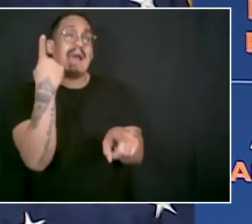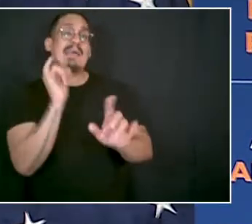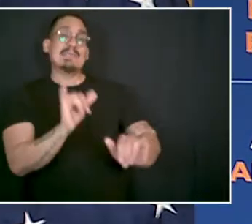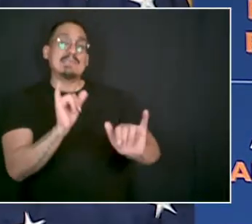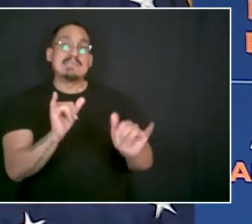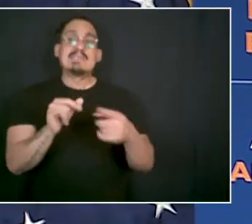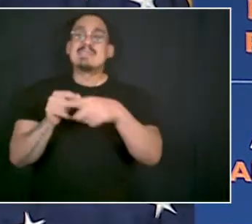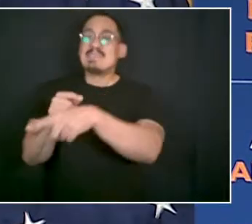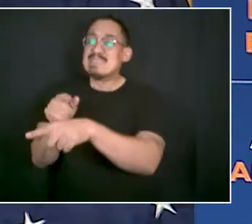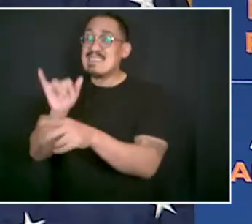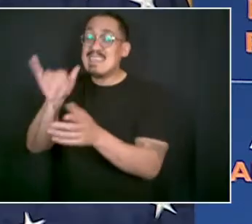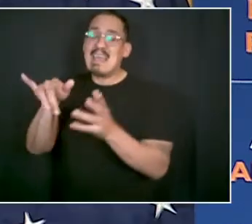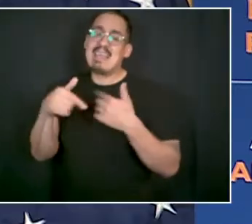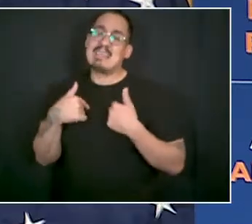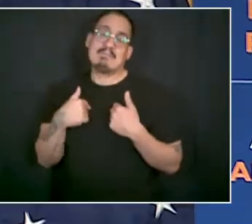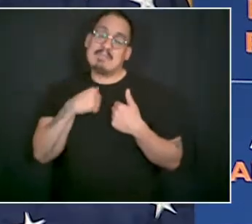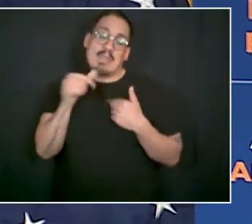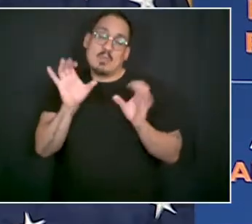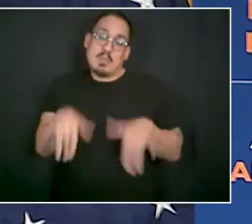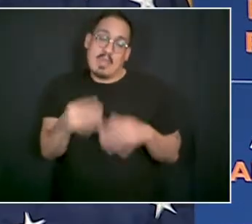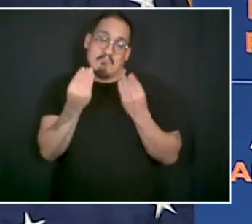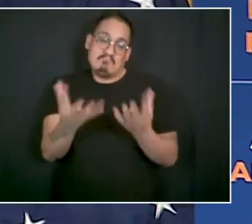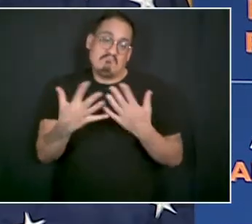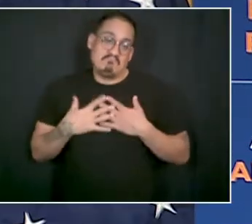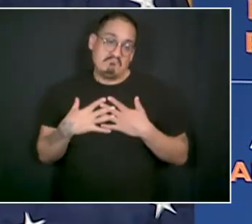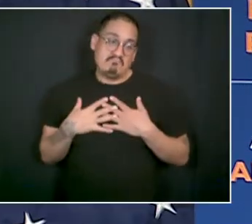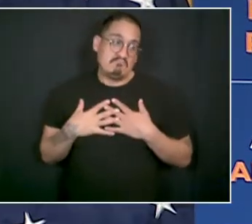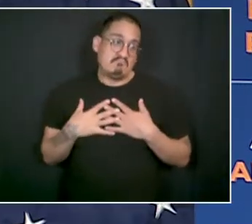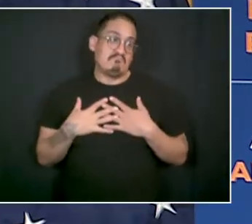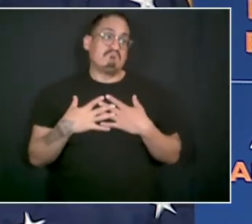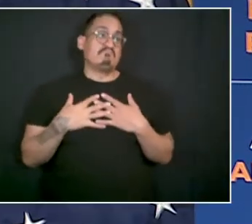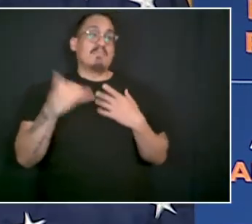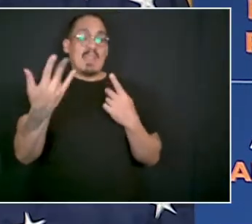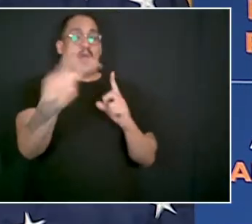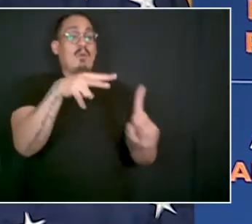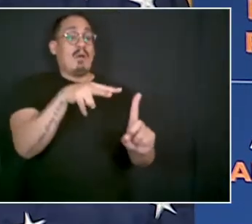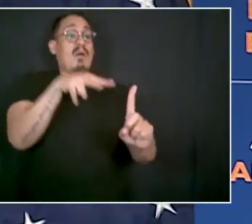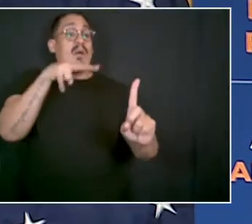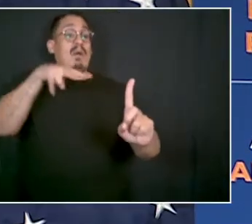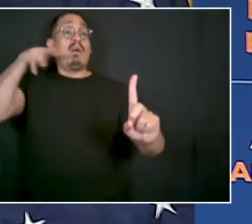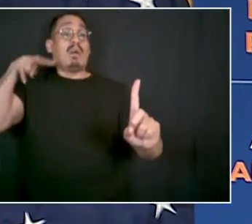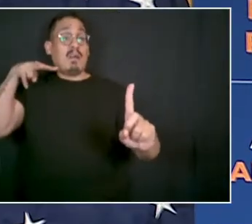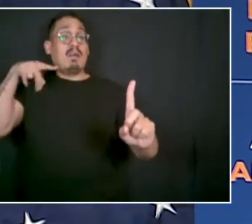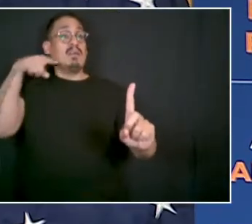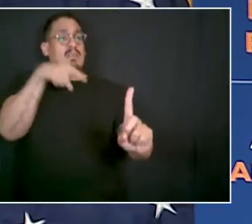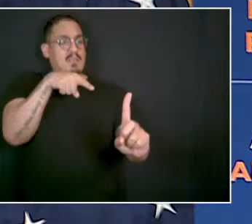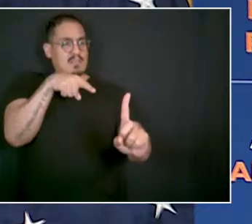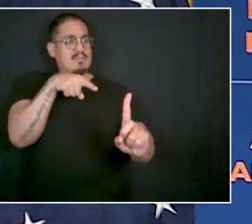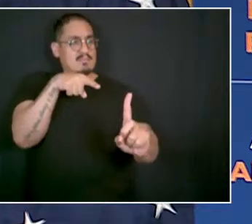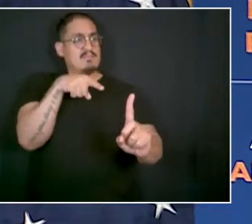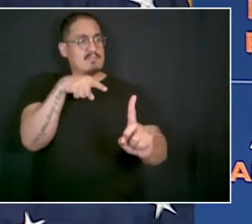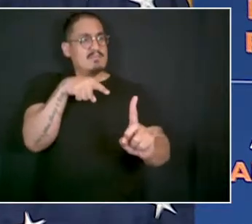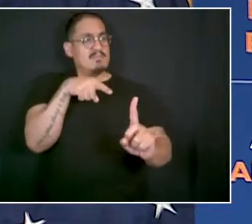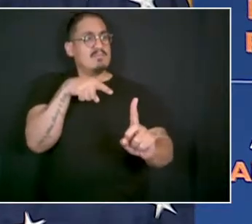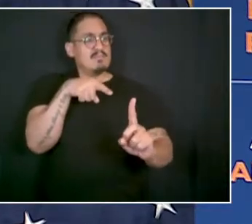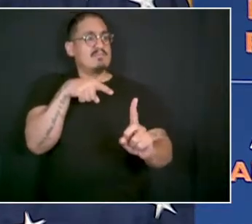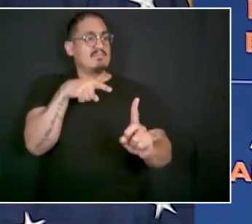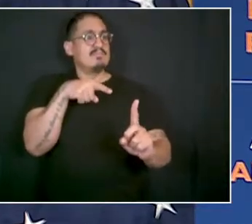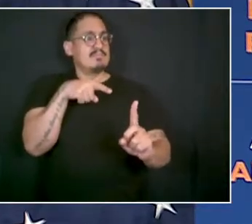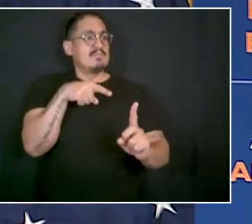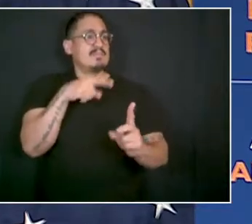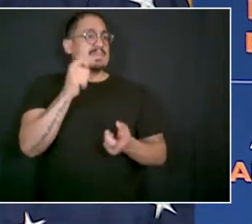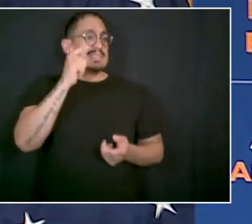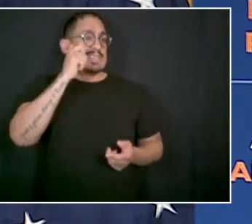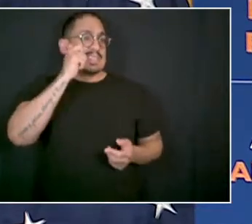look at if you want to play that analysis, look at the ethnicity of those who are being majorly